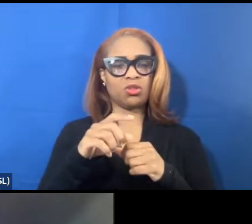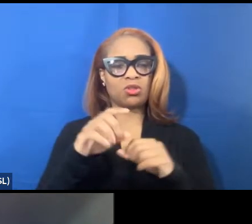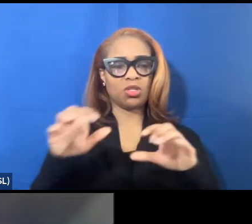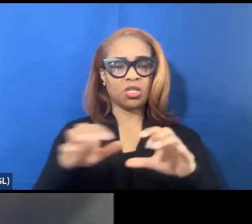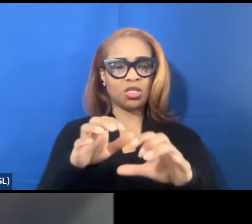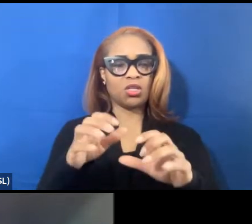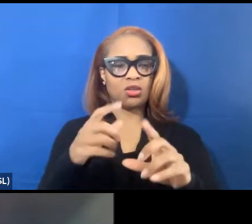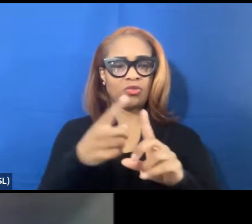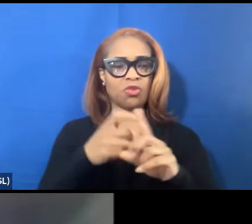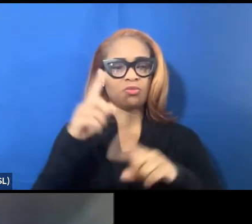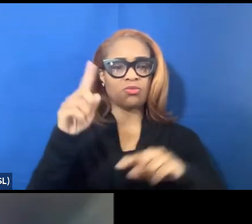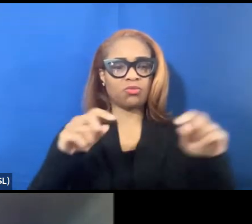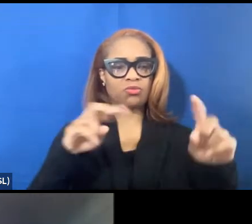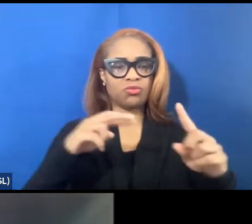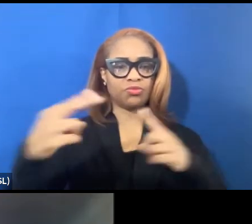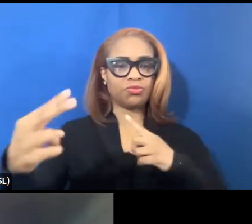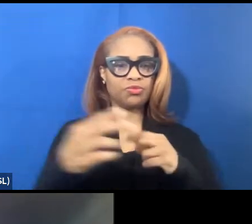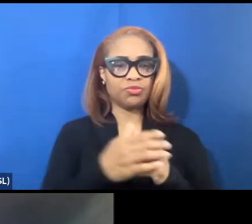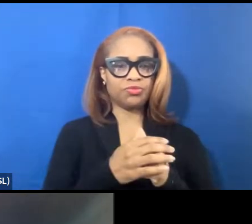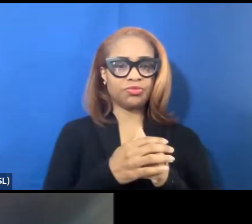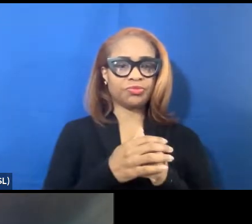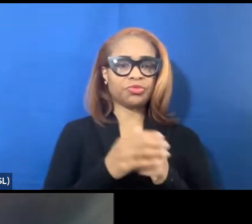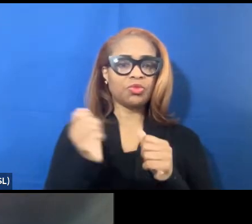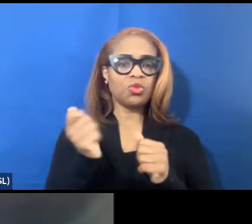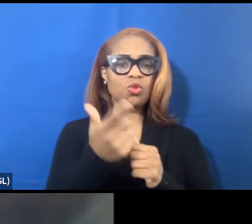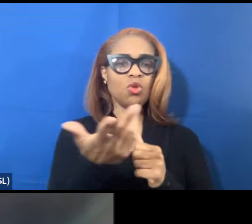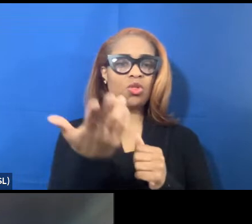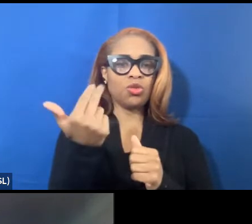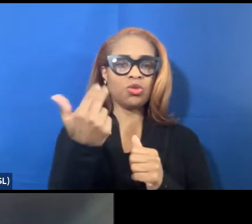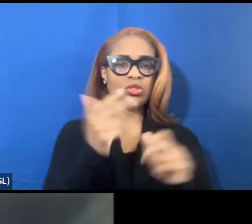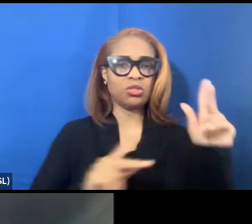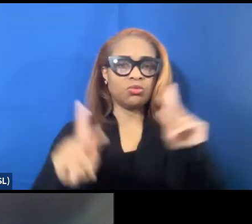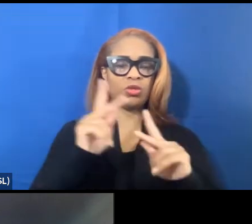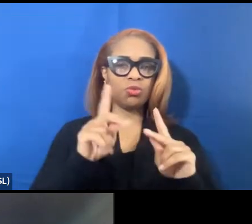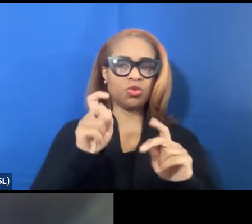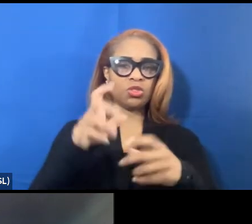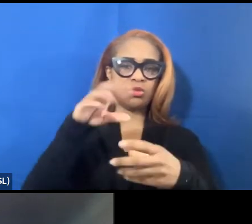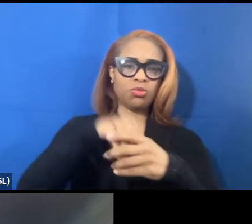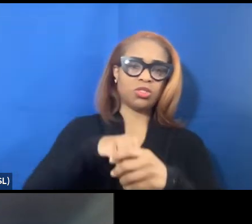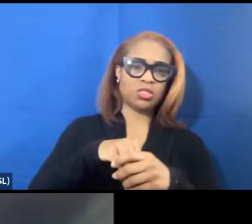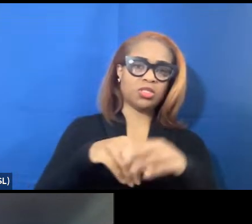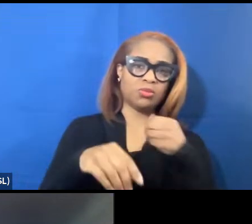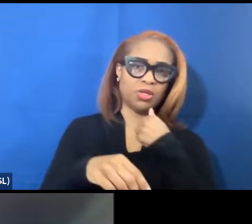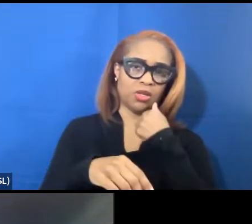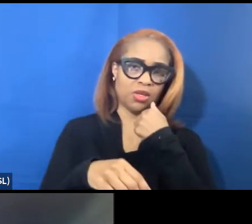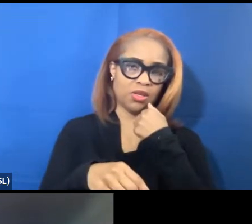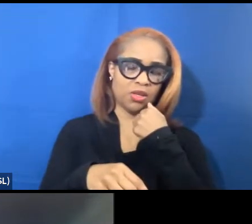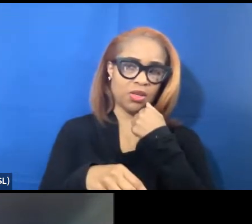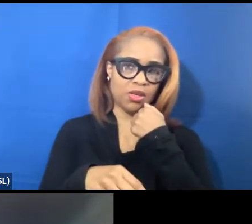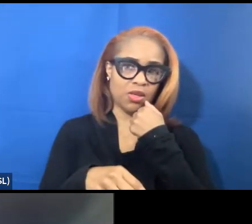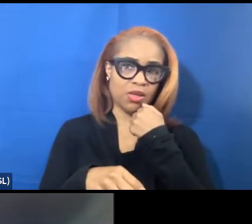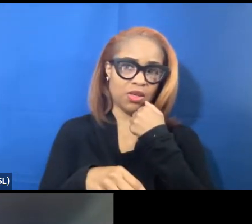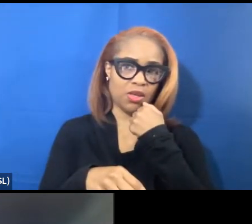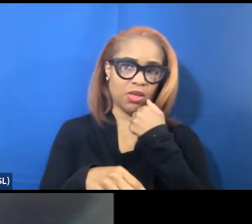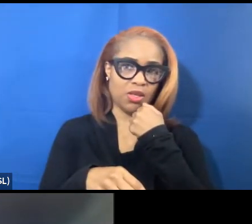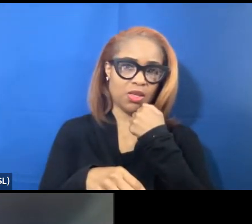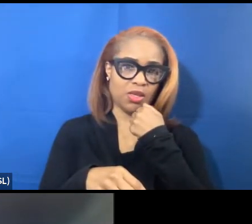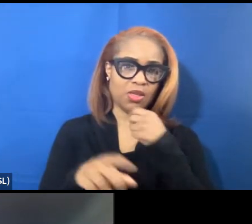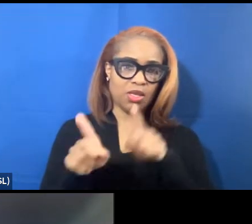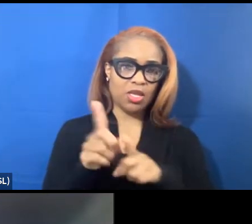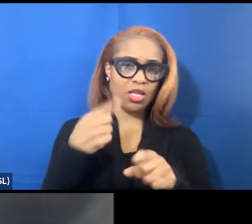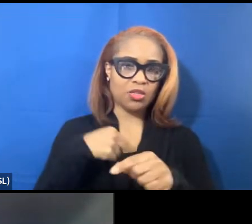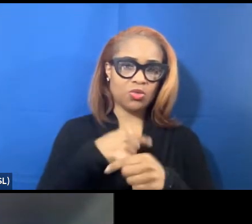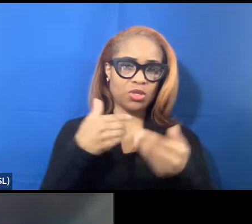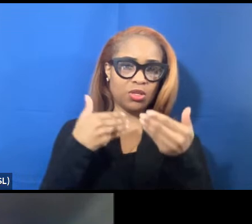from a diversity standpoint and all 13 people um participate um as we go